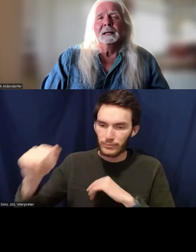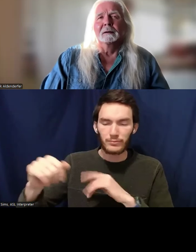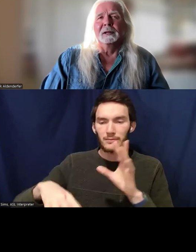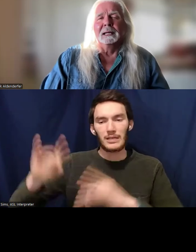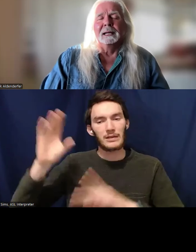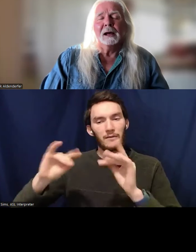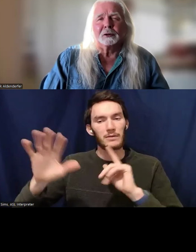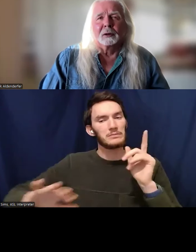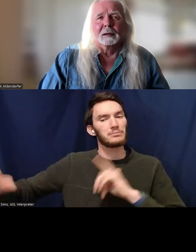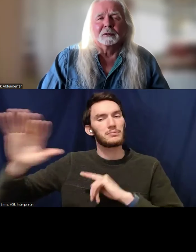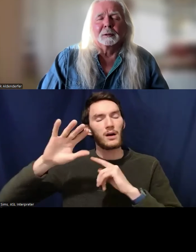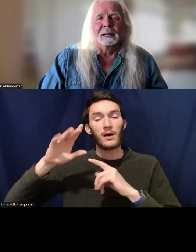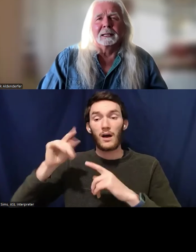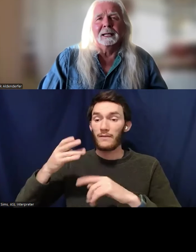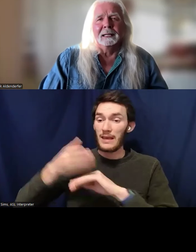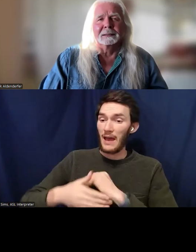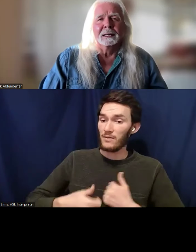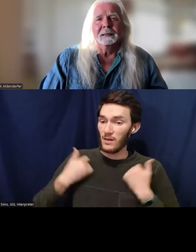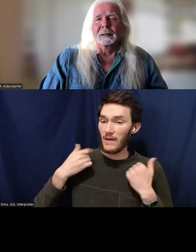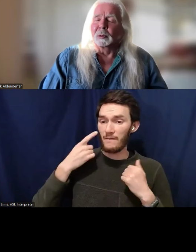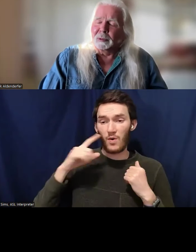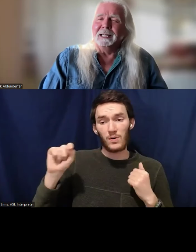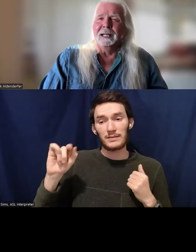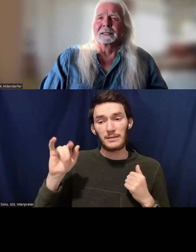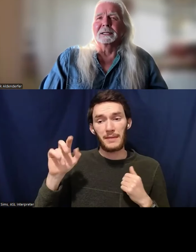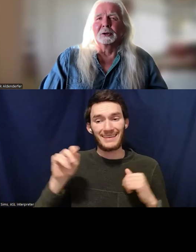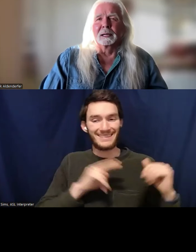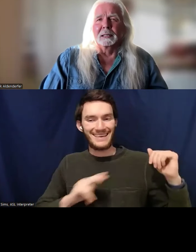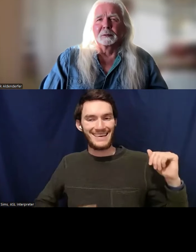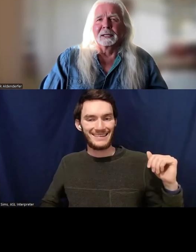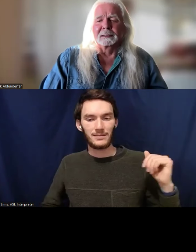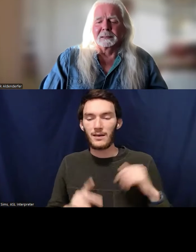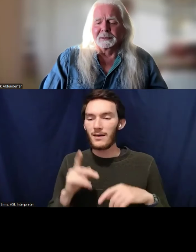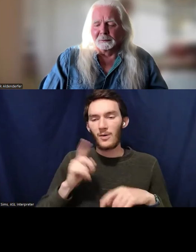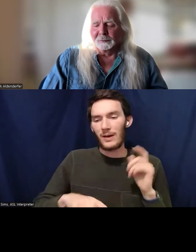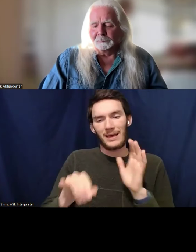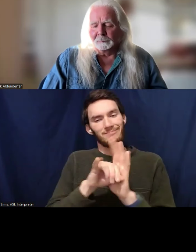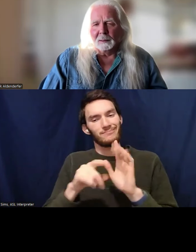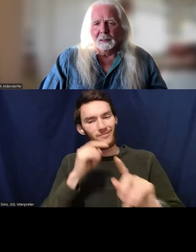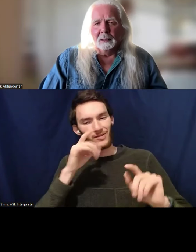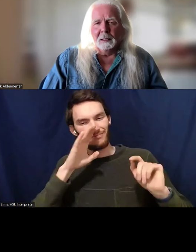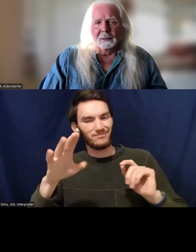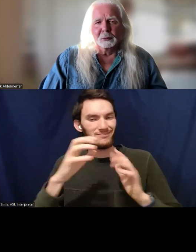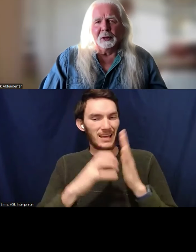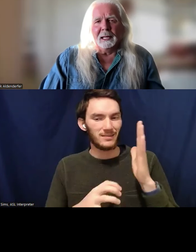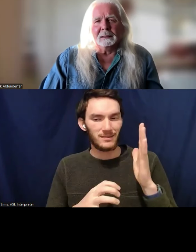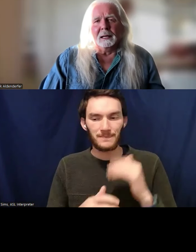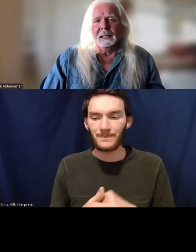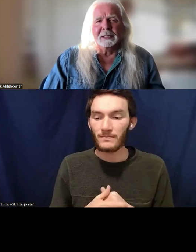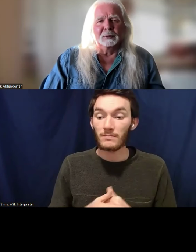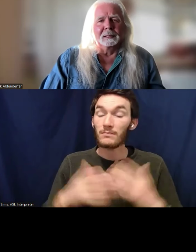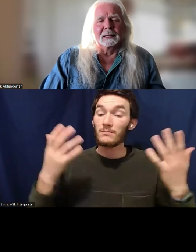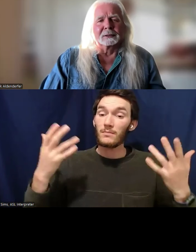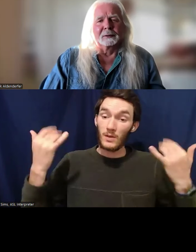the afterlife of Tibetan kings that we really can't see directly from text itself. And so with that,